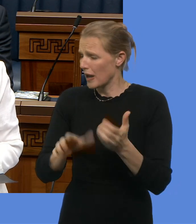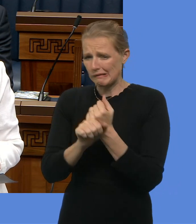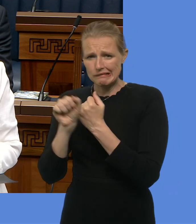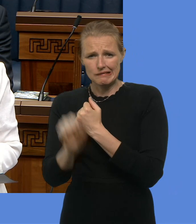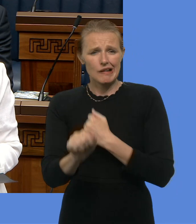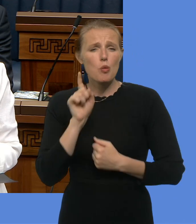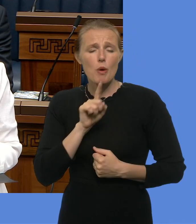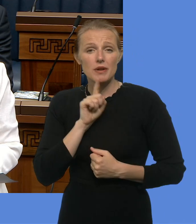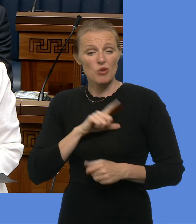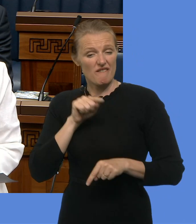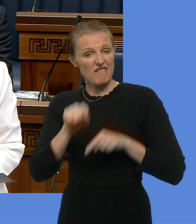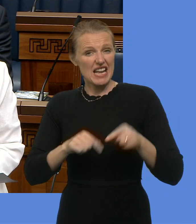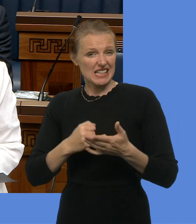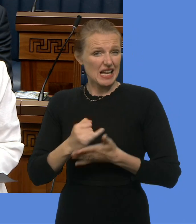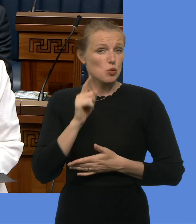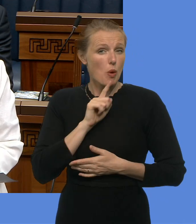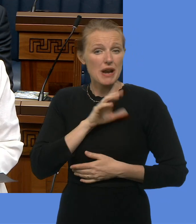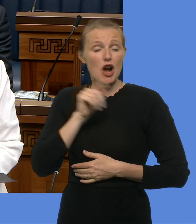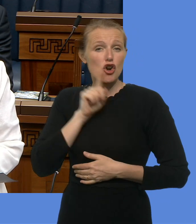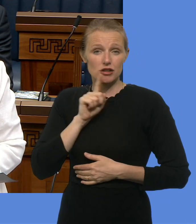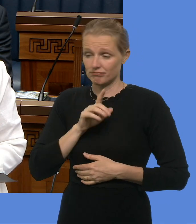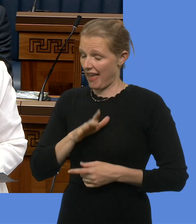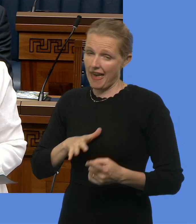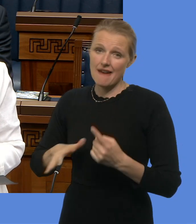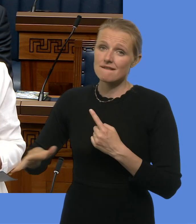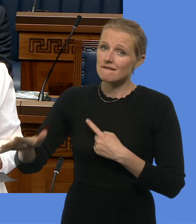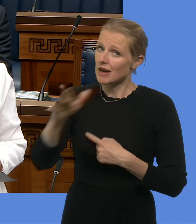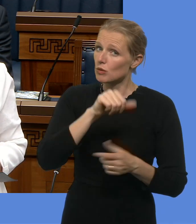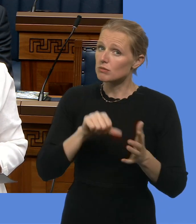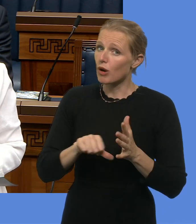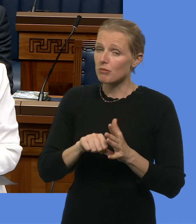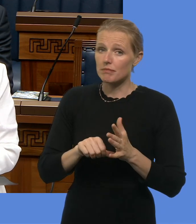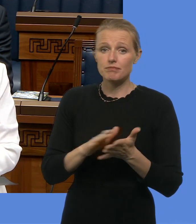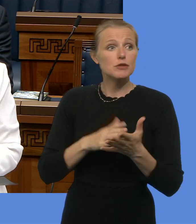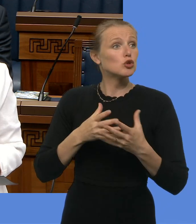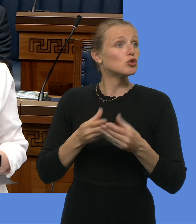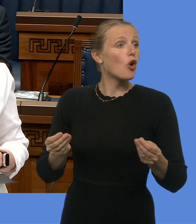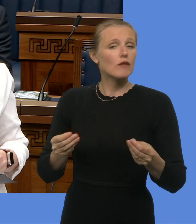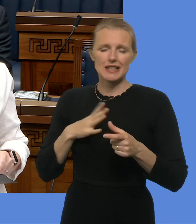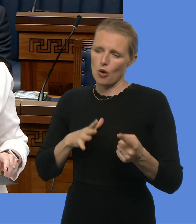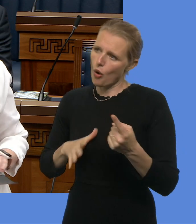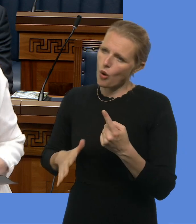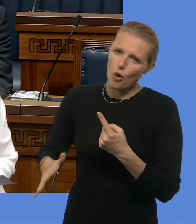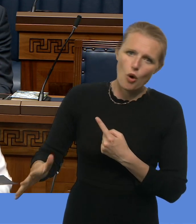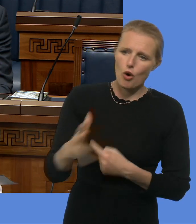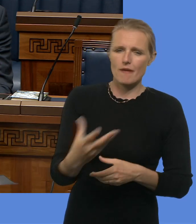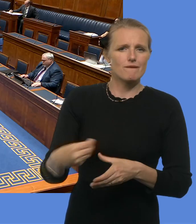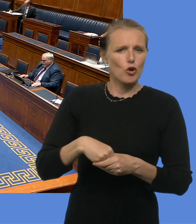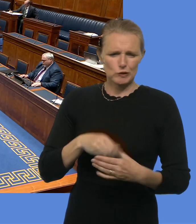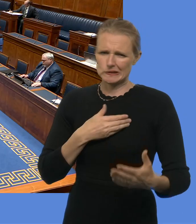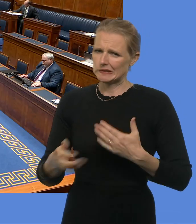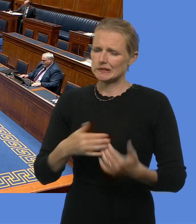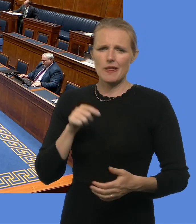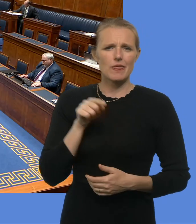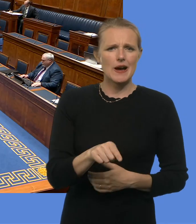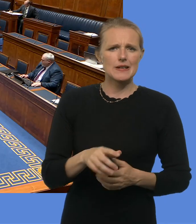against women and girls is everyone's problem, and solving it will need collective action by everyone in our society. Paula Bradshaw.